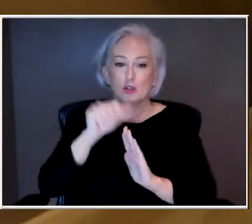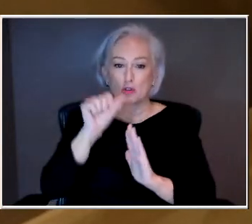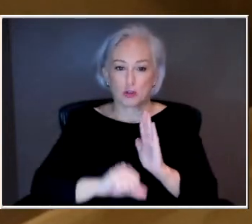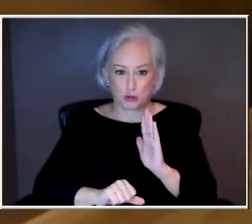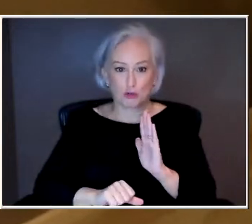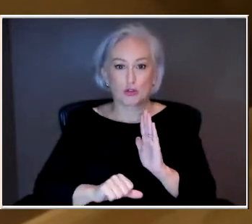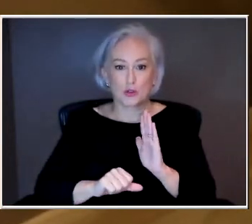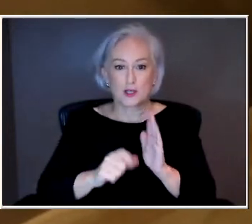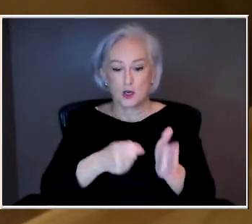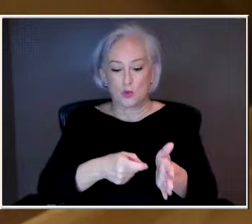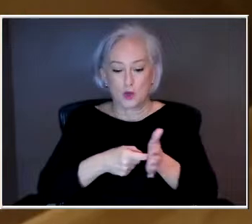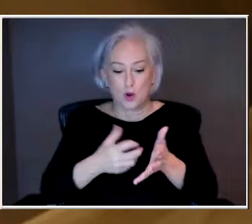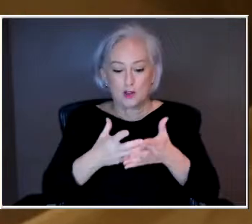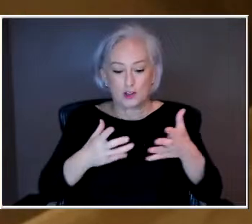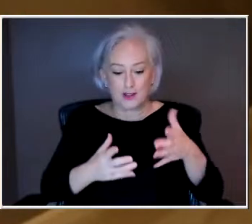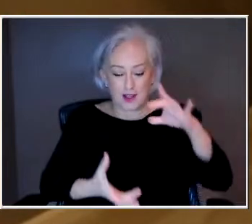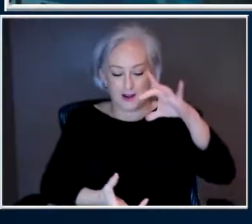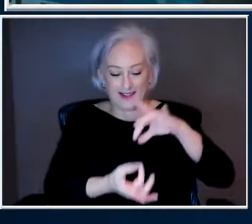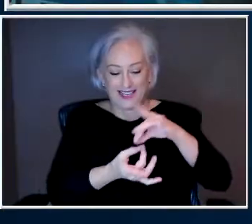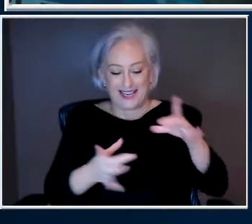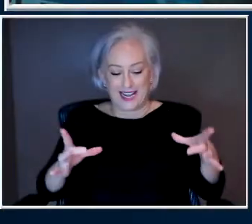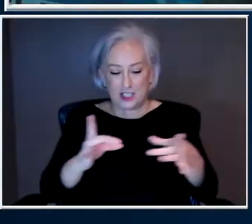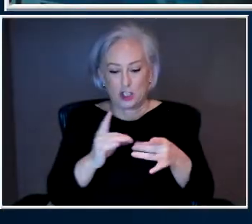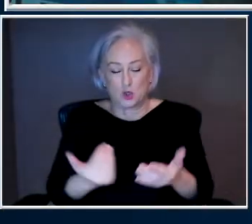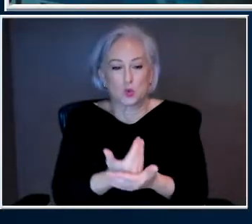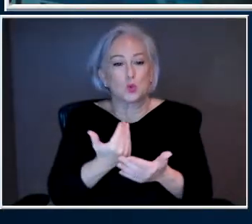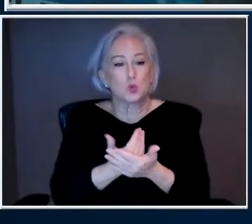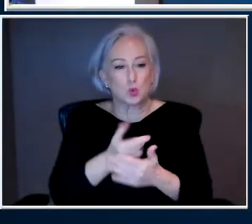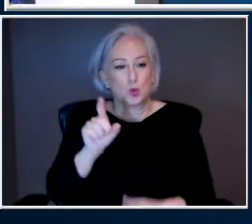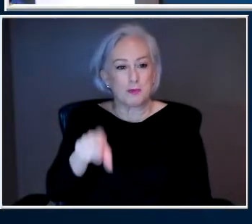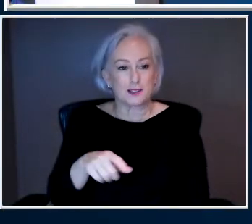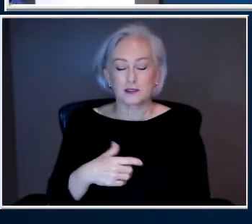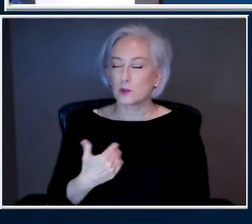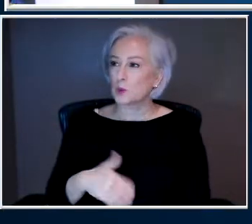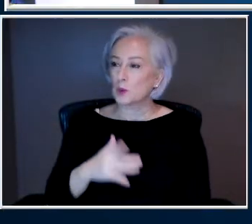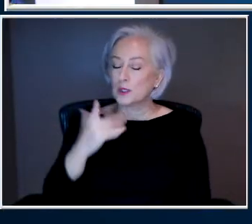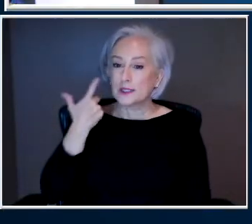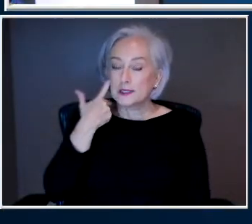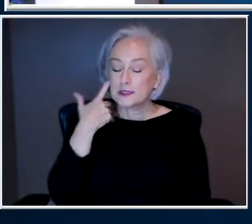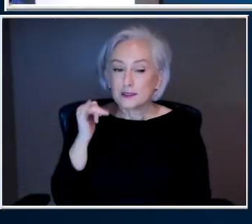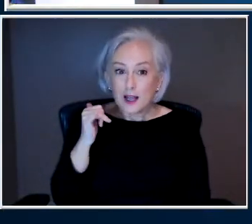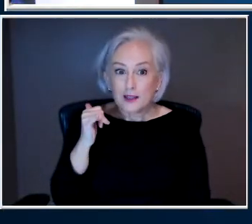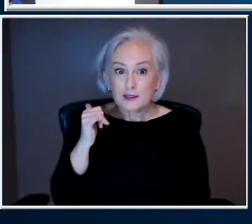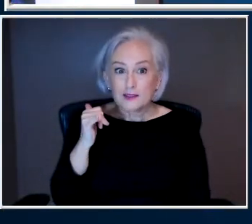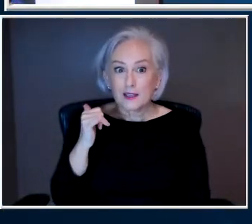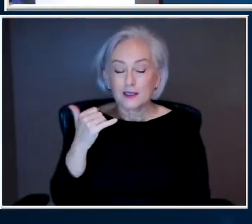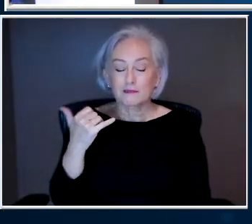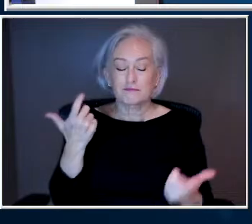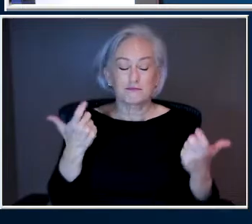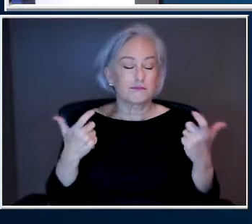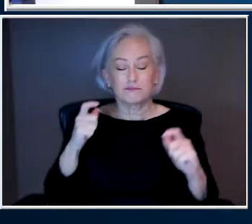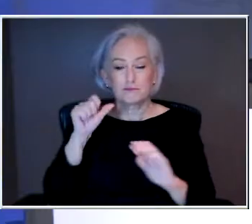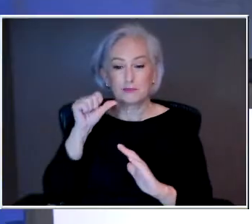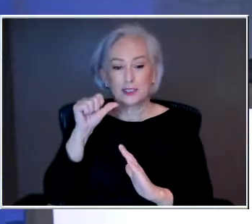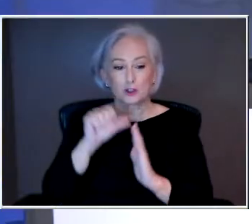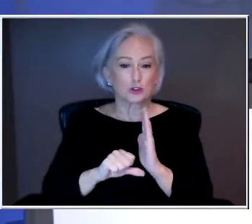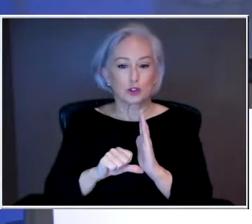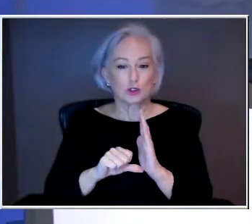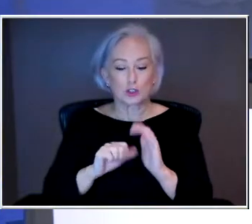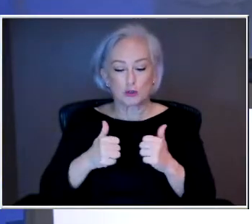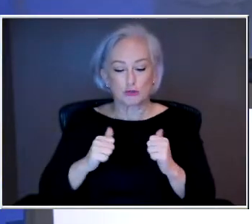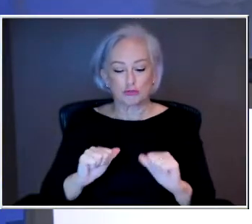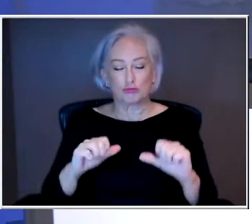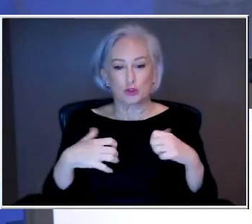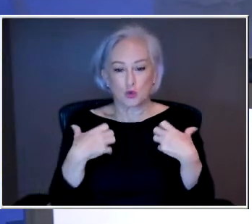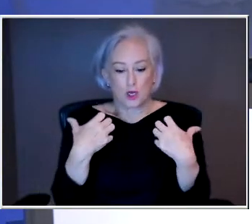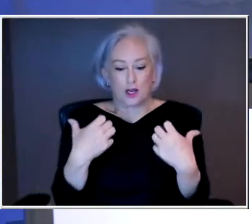of reconnections. Sounds like that would be a huge surgery to recover from. How long did it take you to